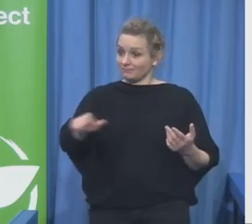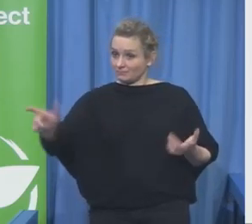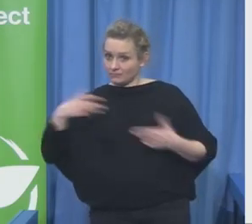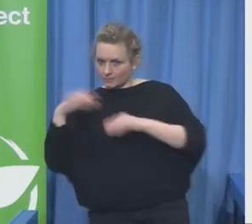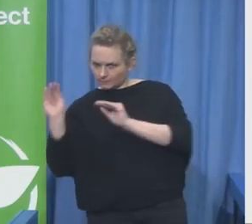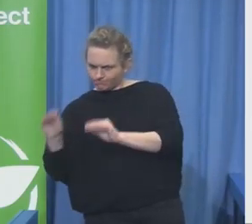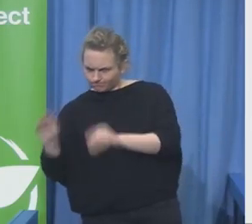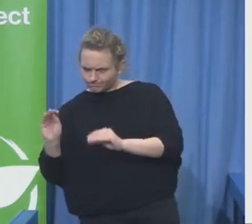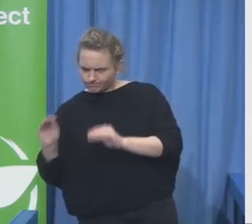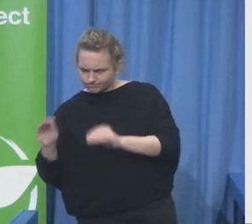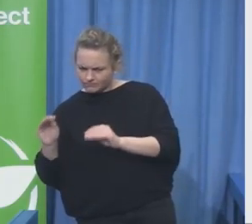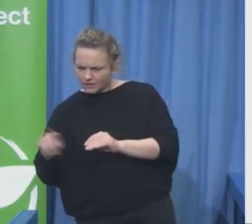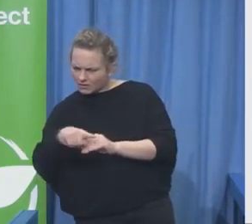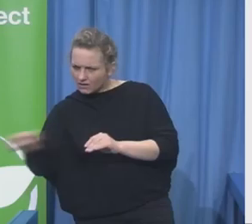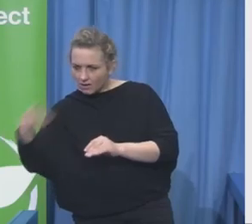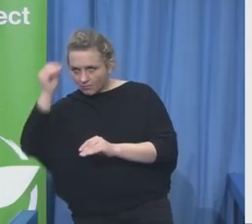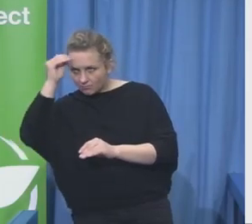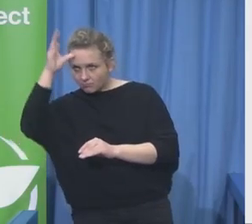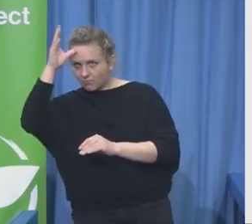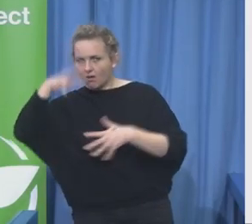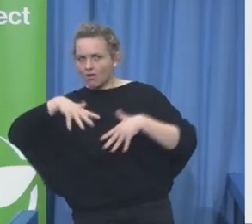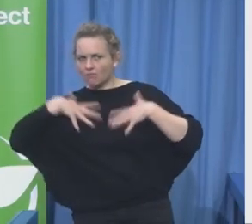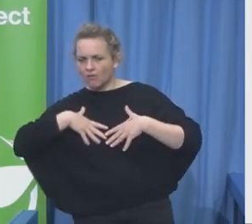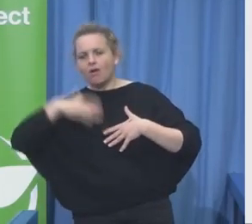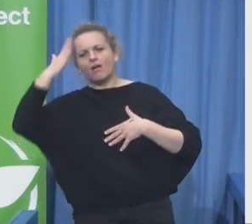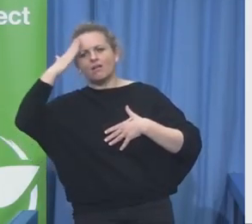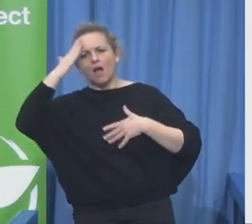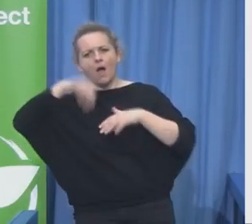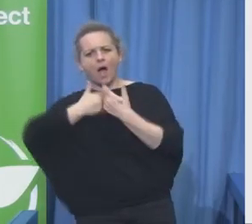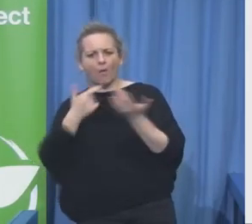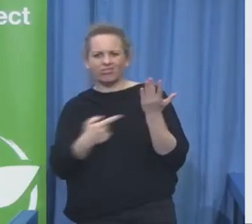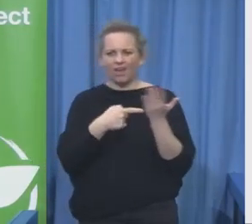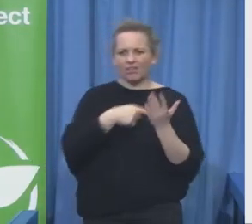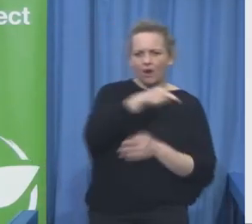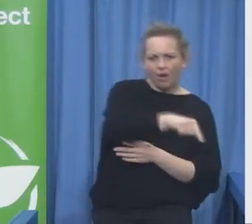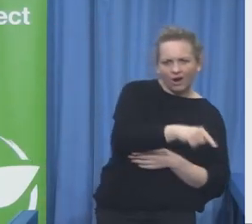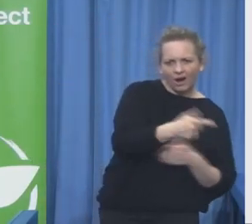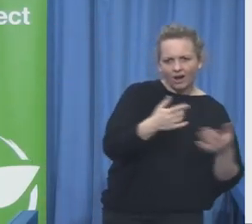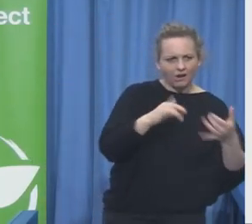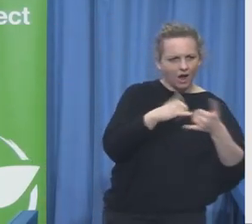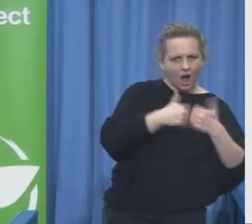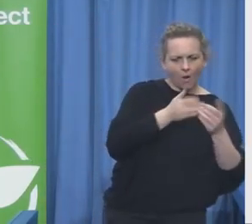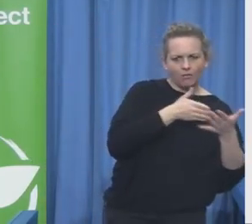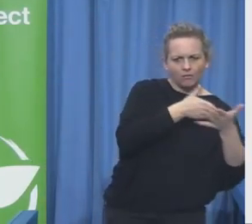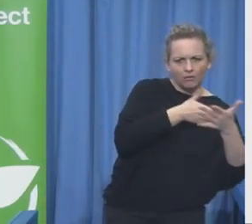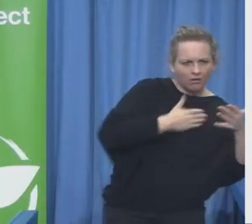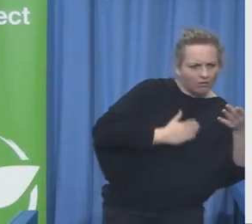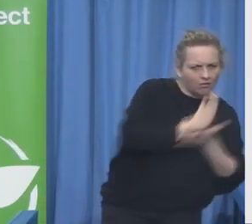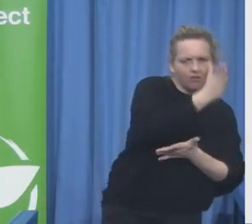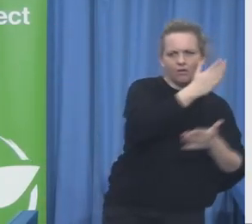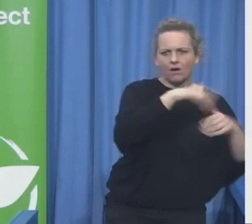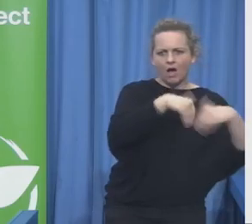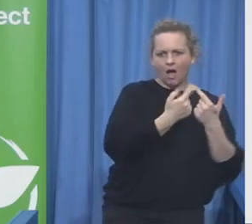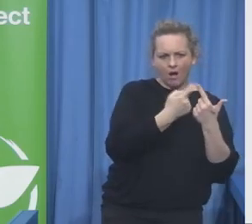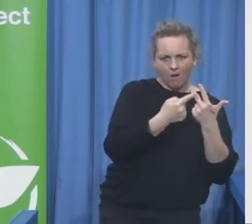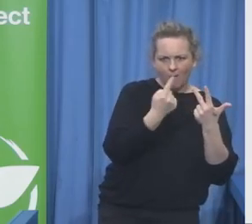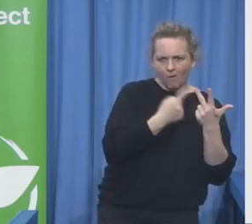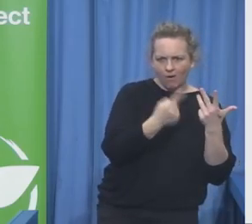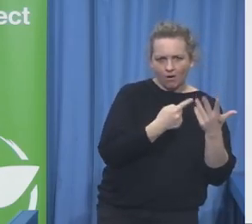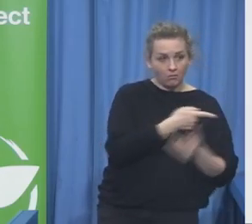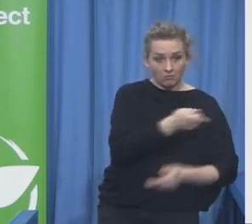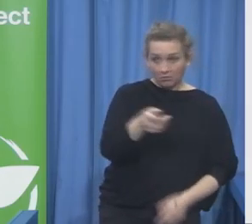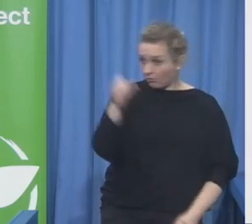Embarrassingly, let me tell you this story. This is on camera, but okay, I'll go with it anyway. I've been working in the field of technology for 20 years, and I didn't